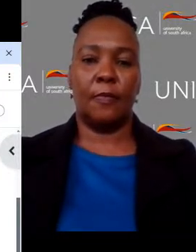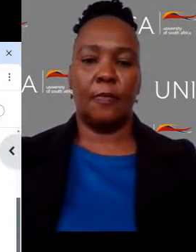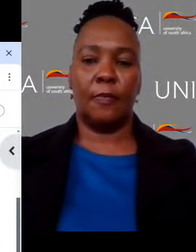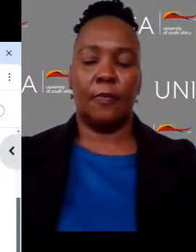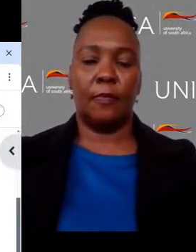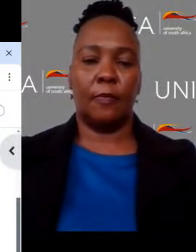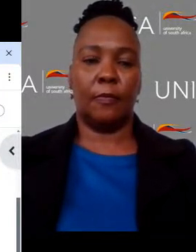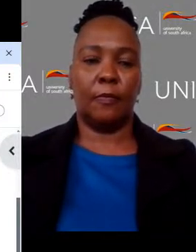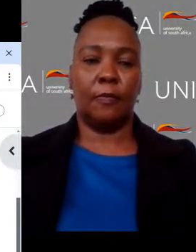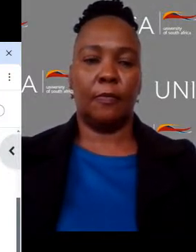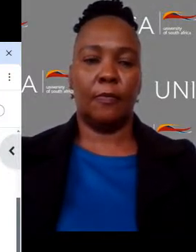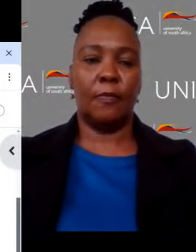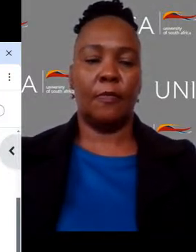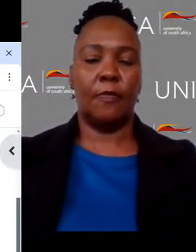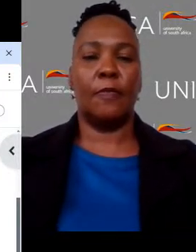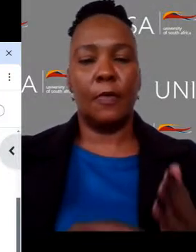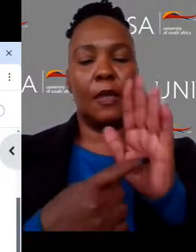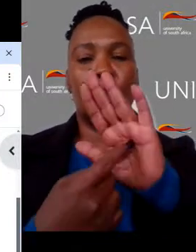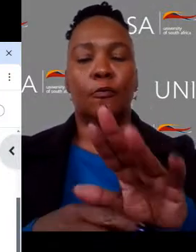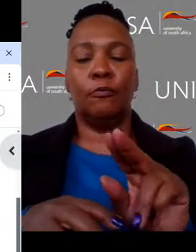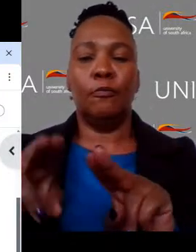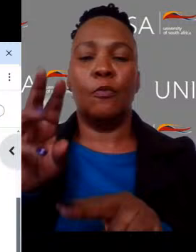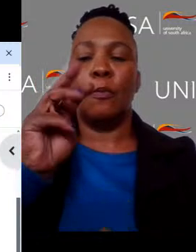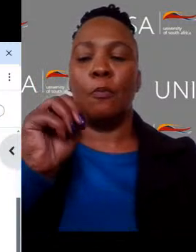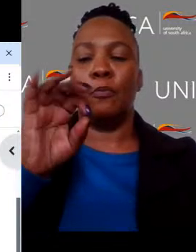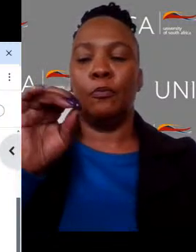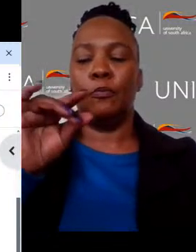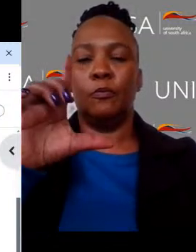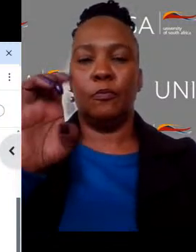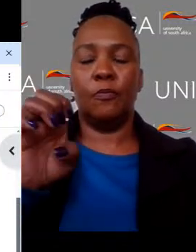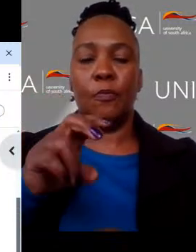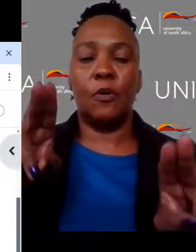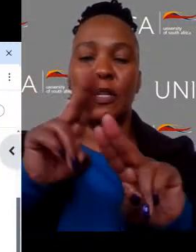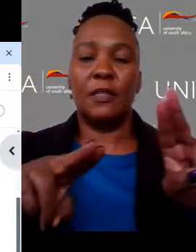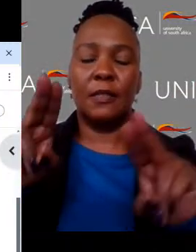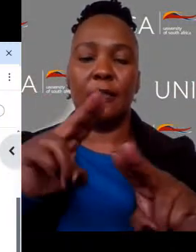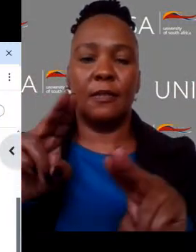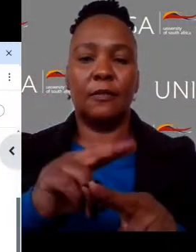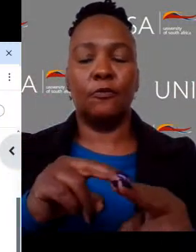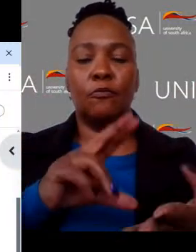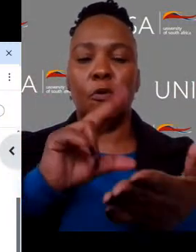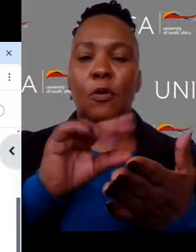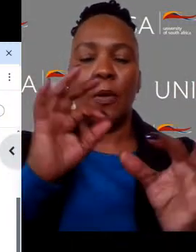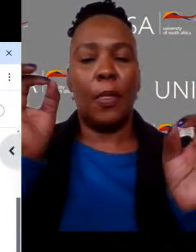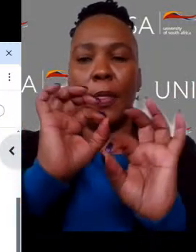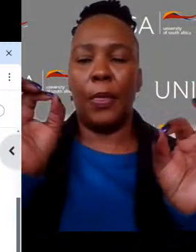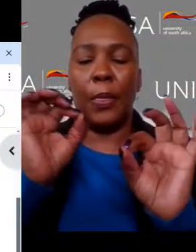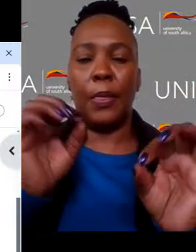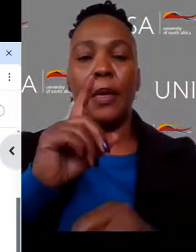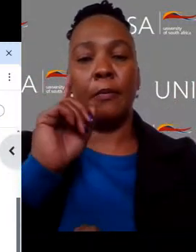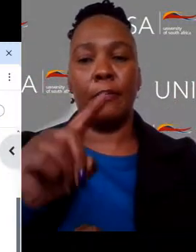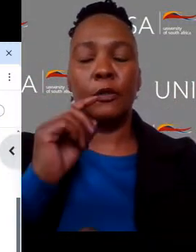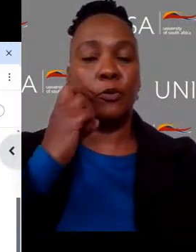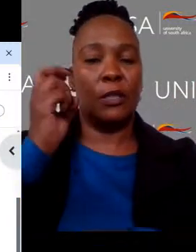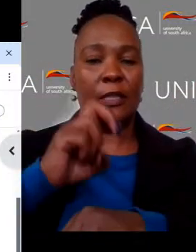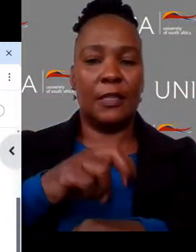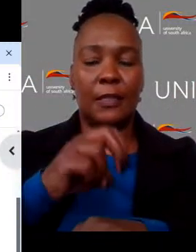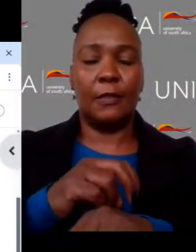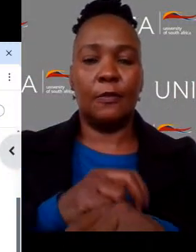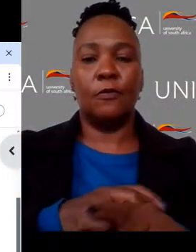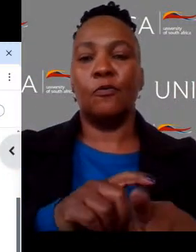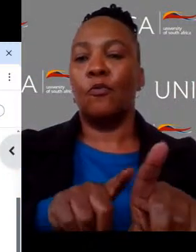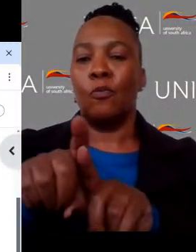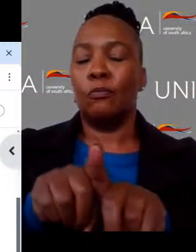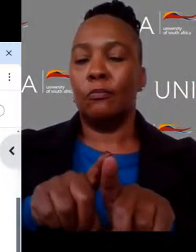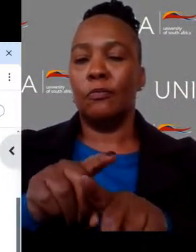Types, I'll show you the Moodle proctoring, which is the web which is built into Moodle. So you don't have to download anything, but we do need to test your webcam, and I'm going to show